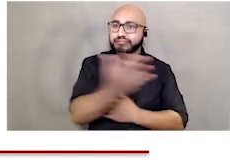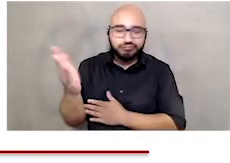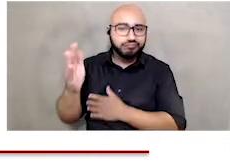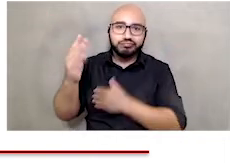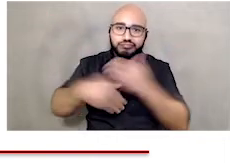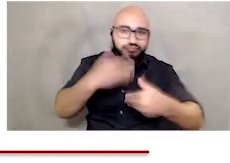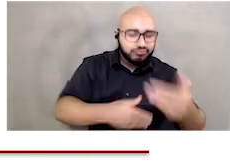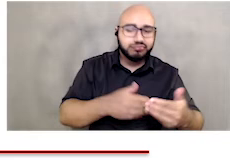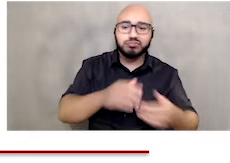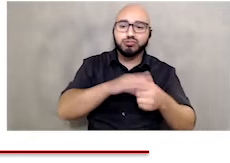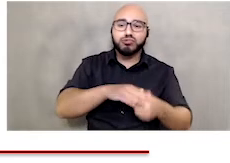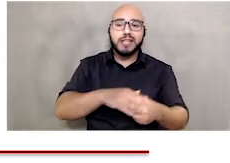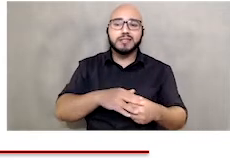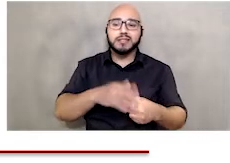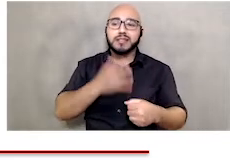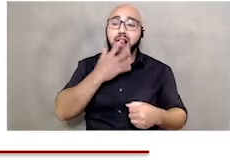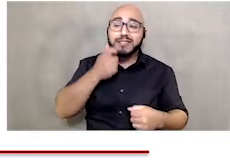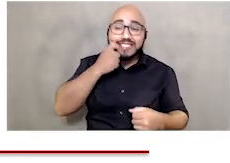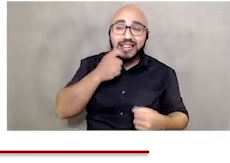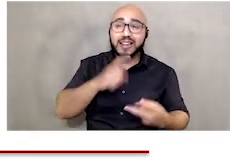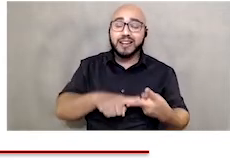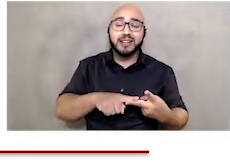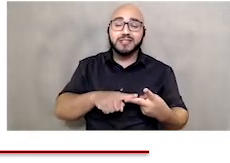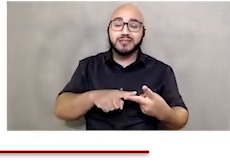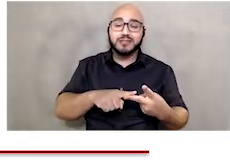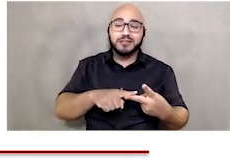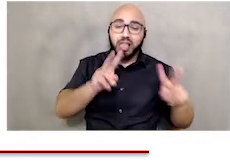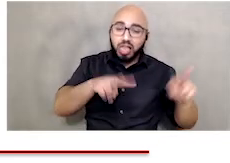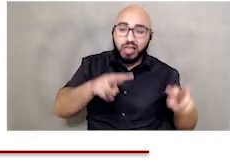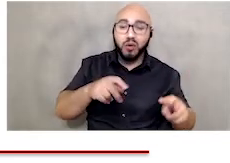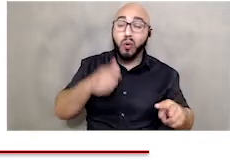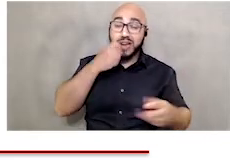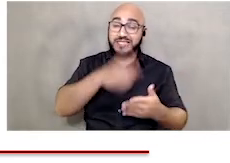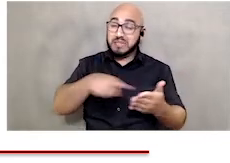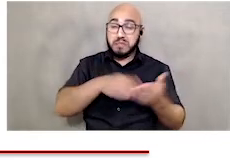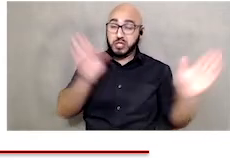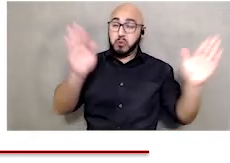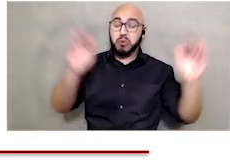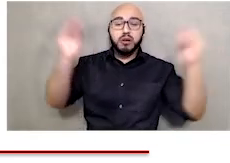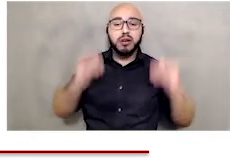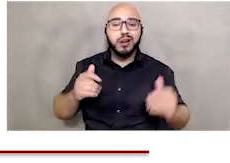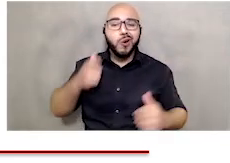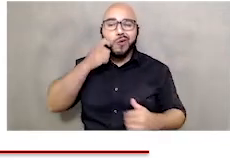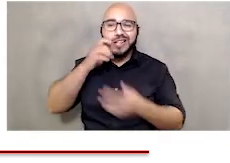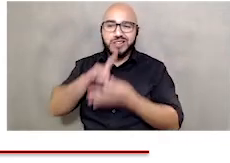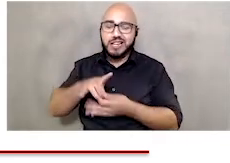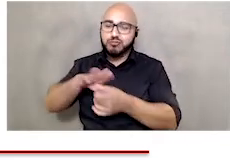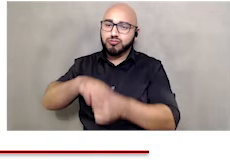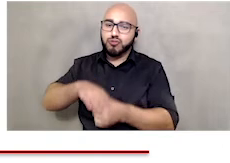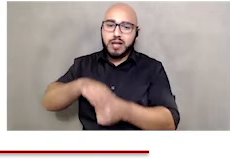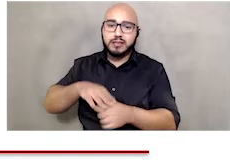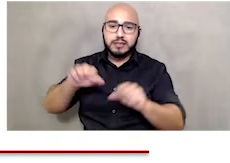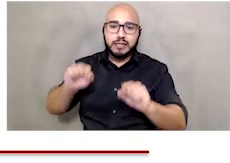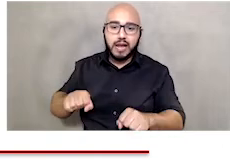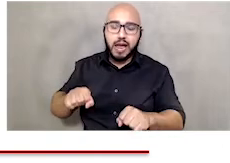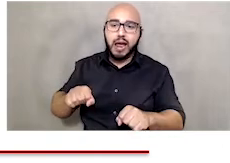discrimination, or racism in general. And race-related stress has the ability to affect multiple